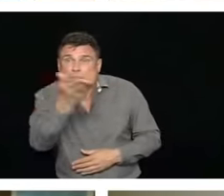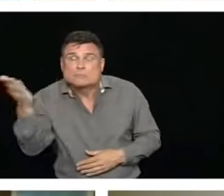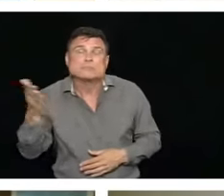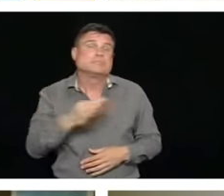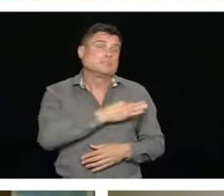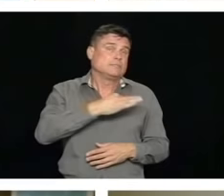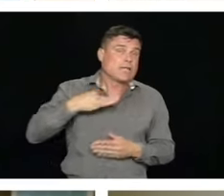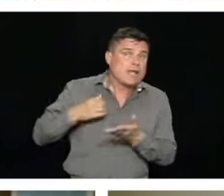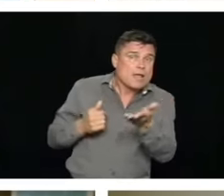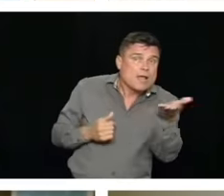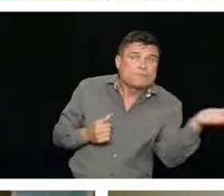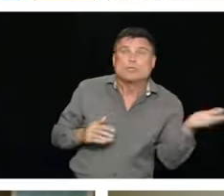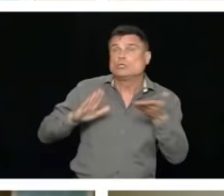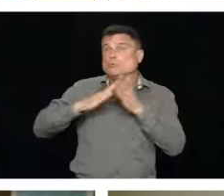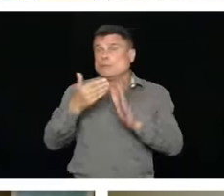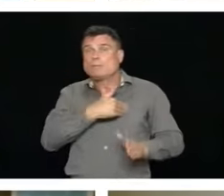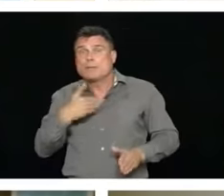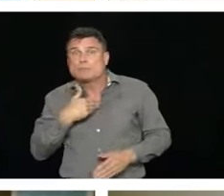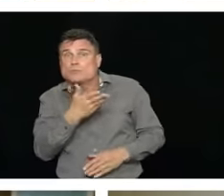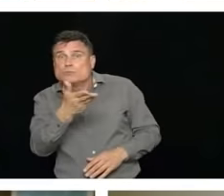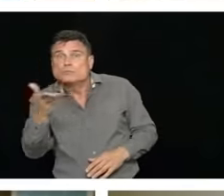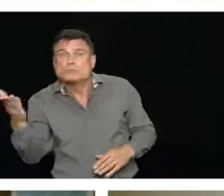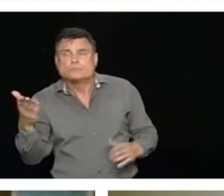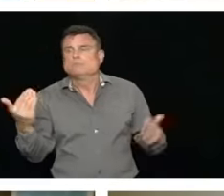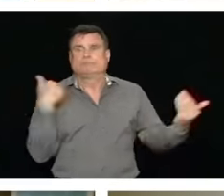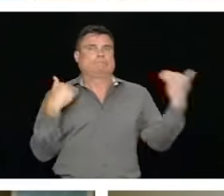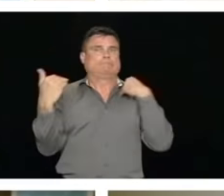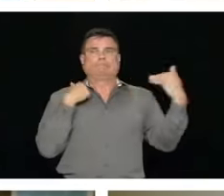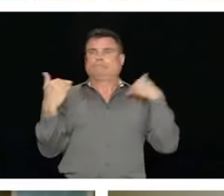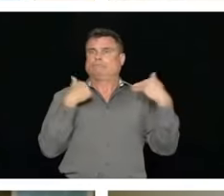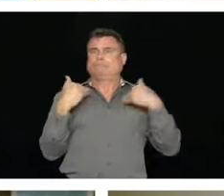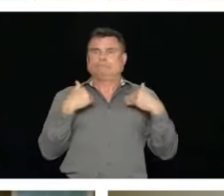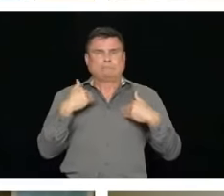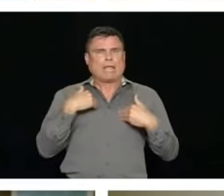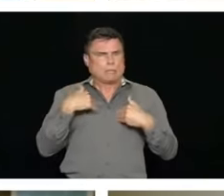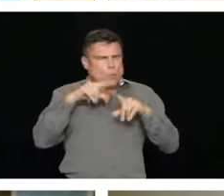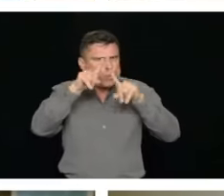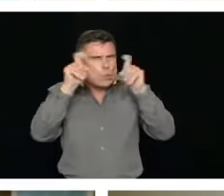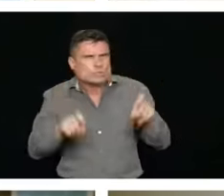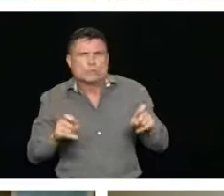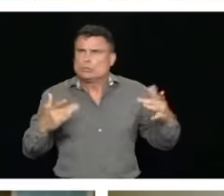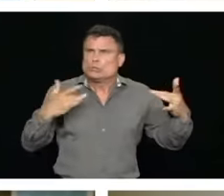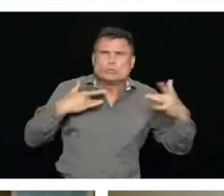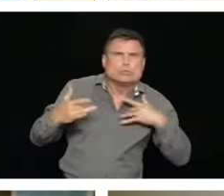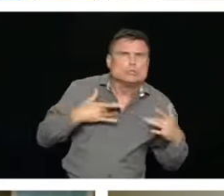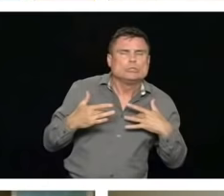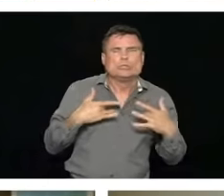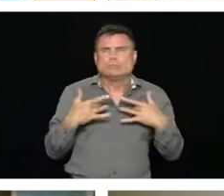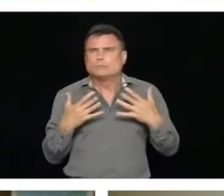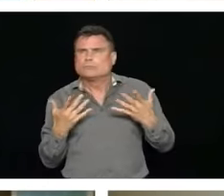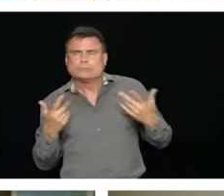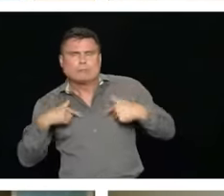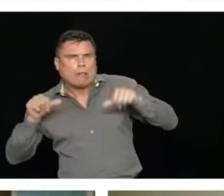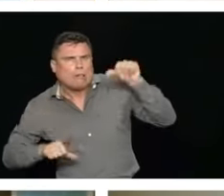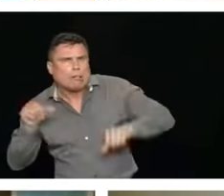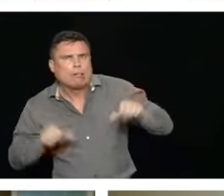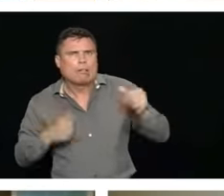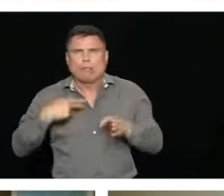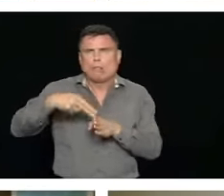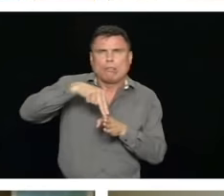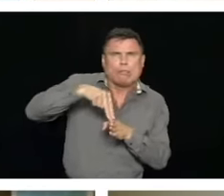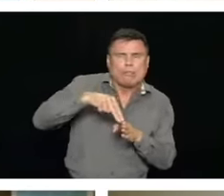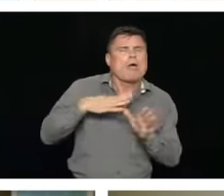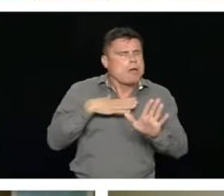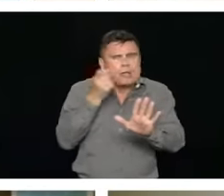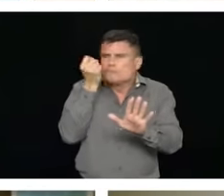recognize the uncertainty that we all feel during these times. You know, for myself, I'm a parent of two school-age children. My family is